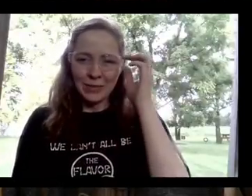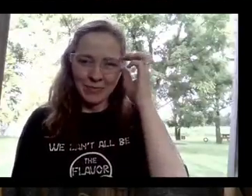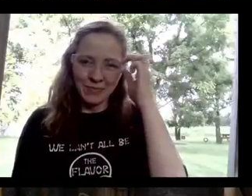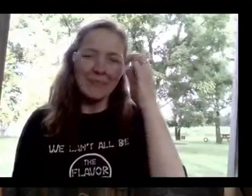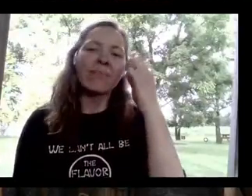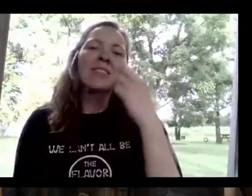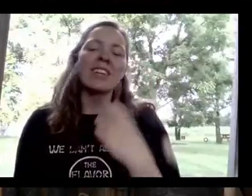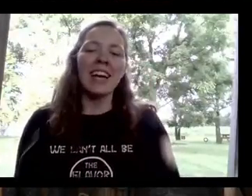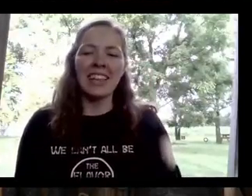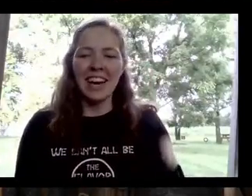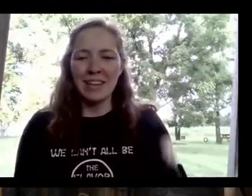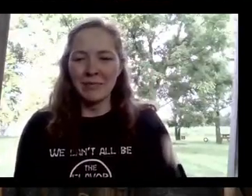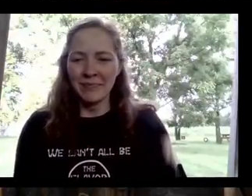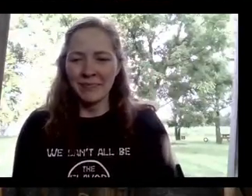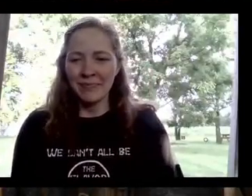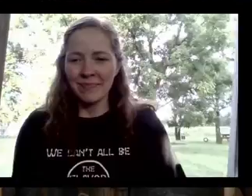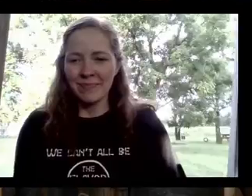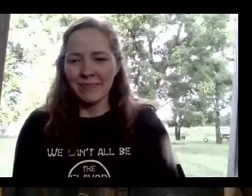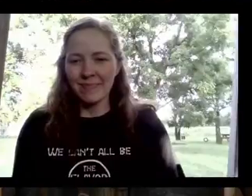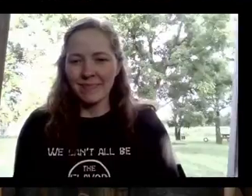too. He'll like that.